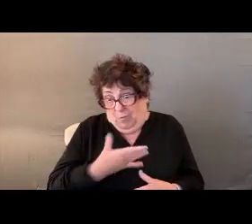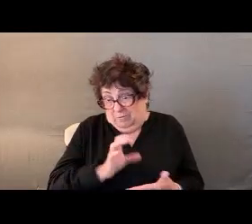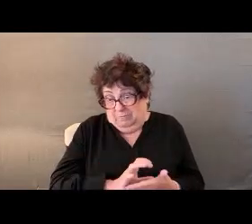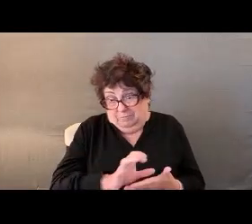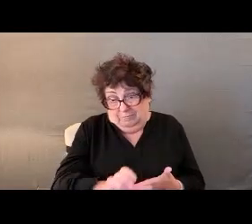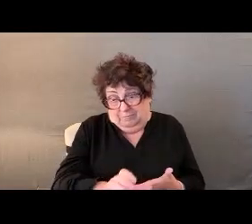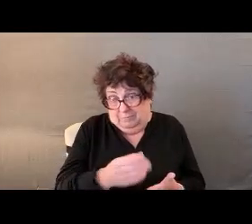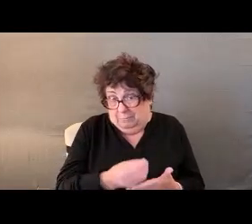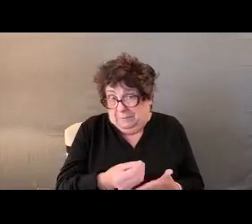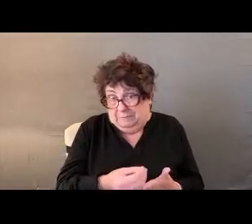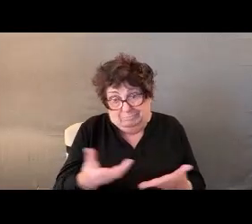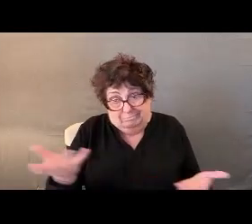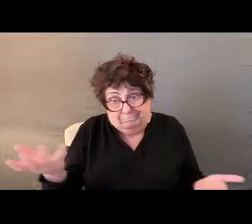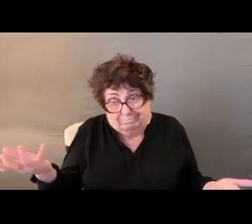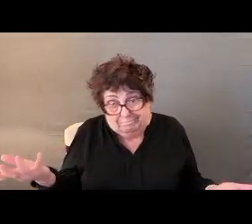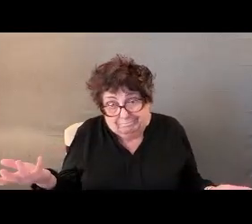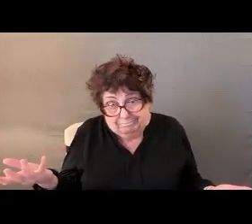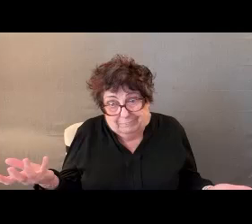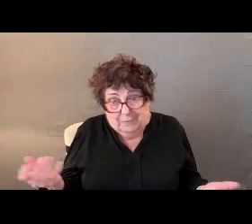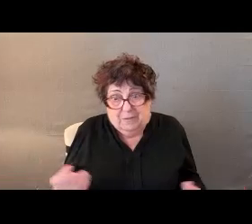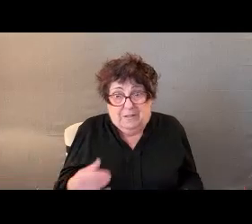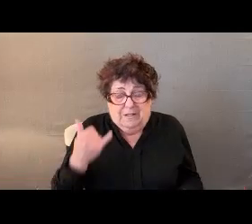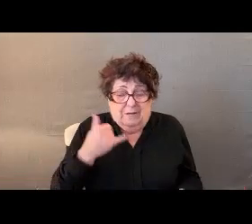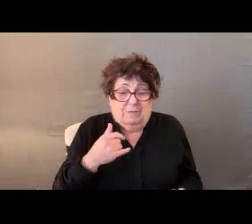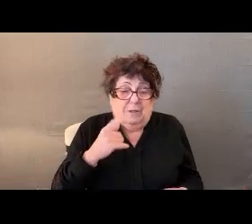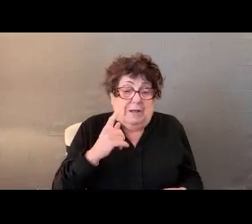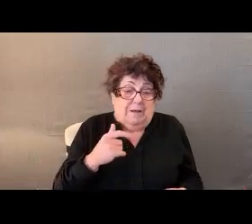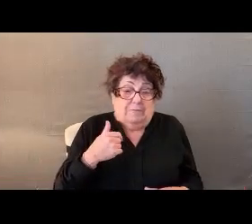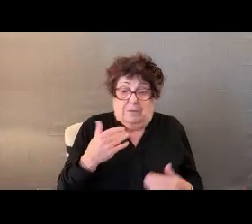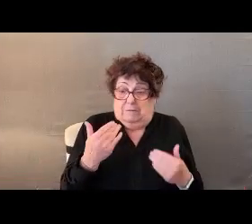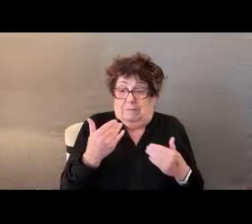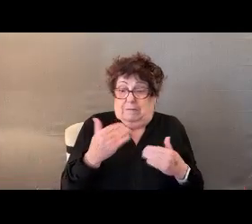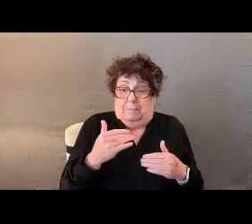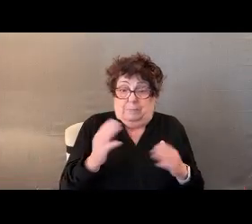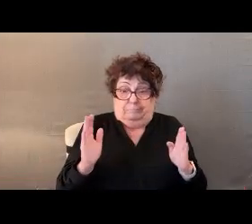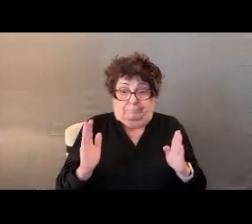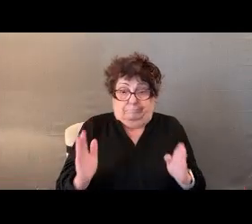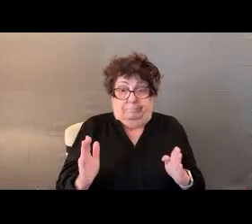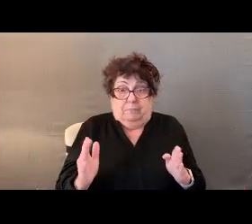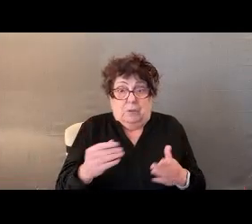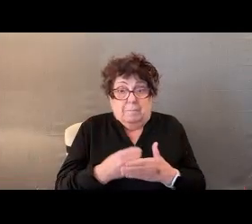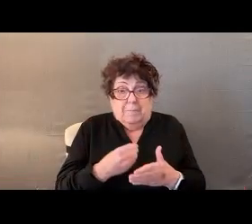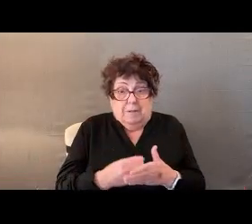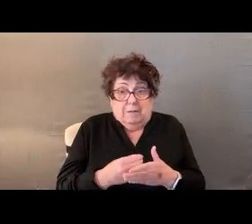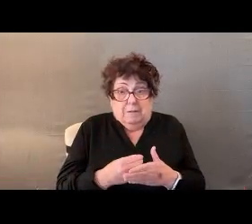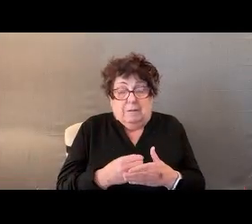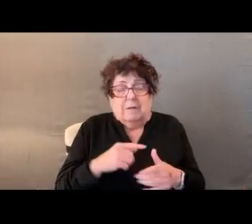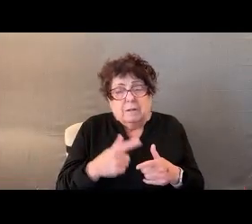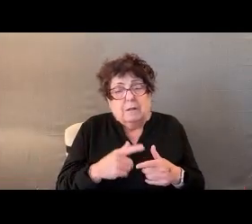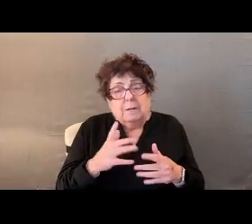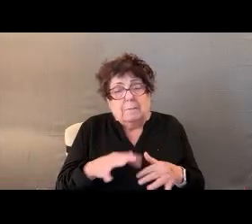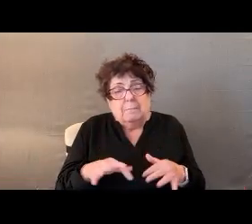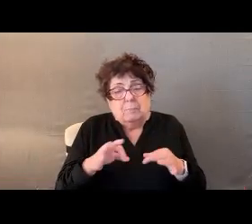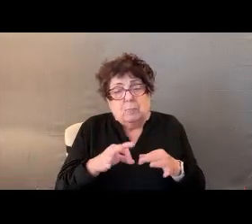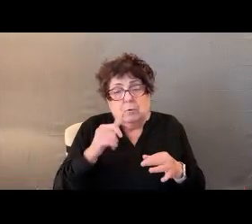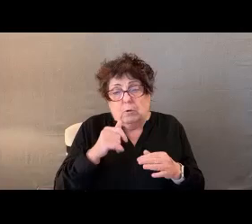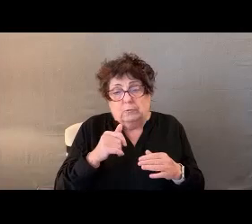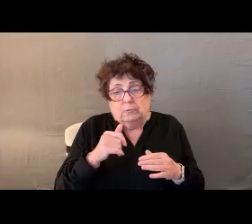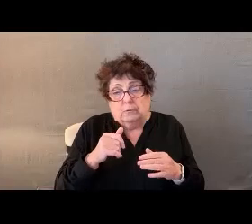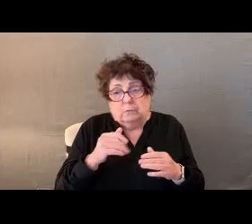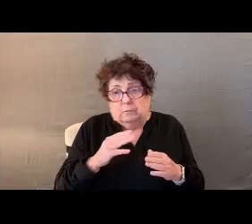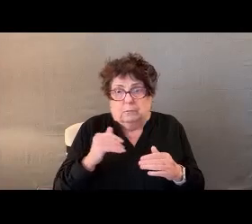with. If we have a certain amount of money that we need to stay within, then it would be important not to go outside of that budget and what